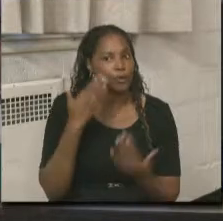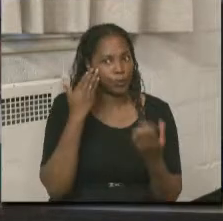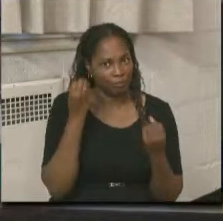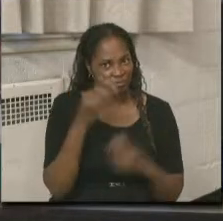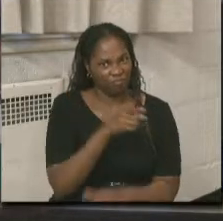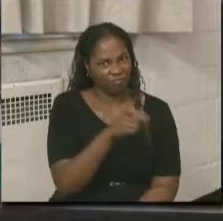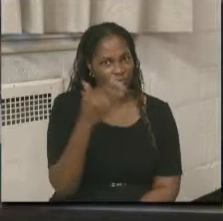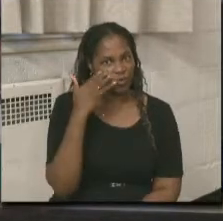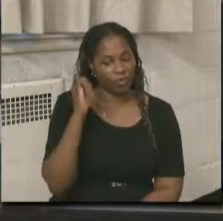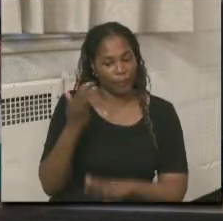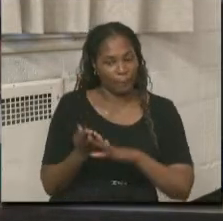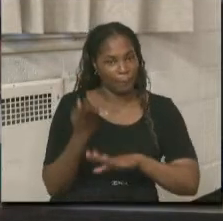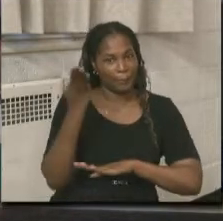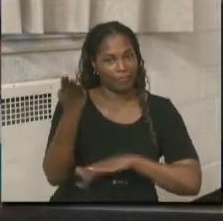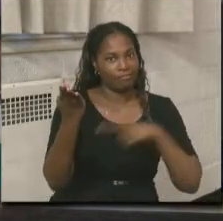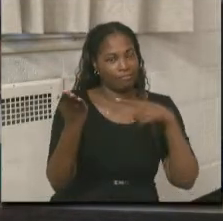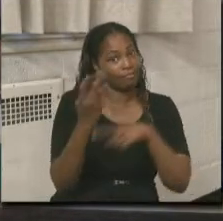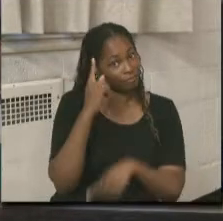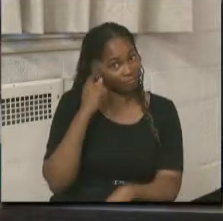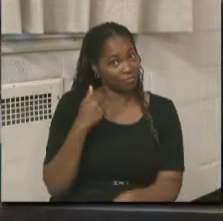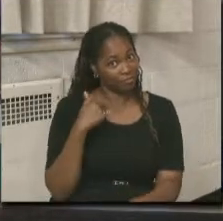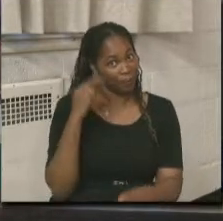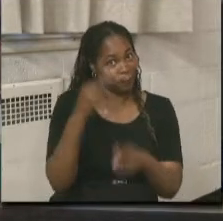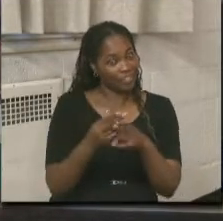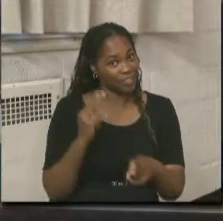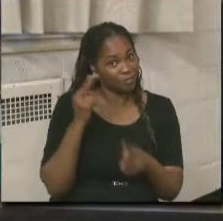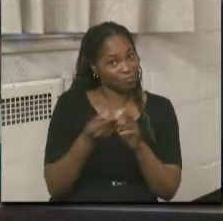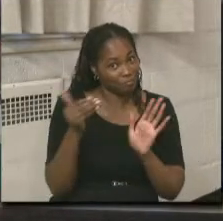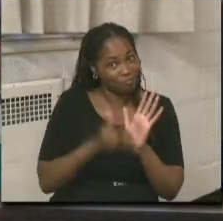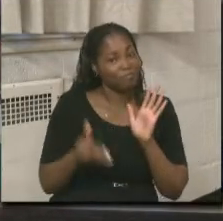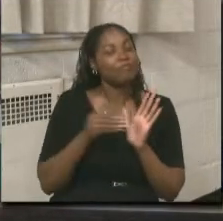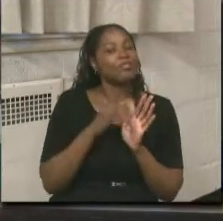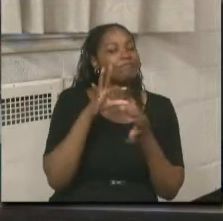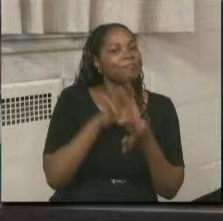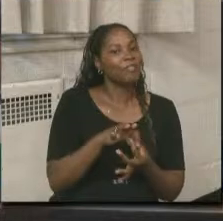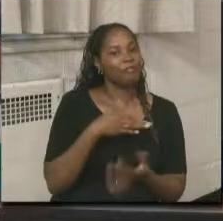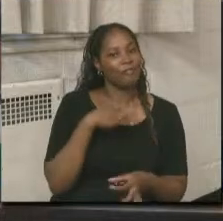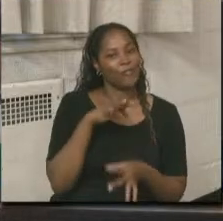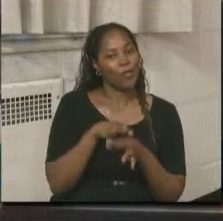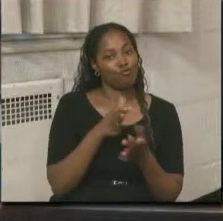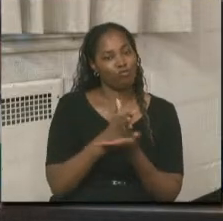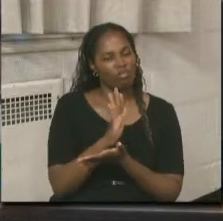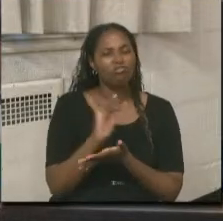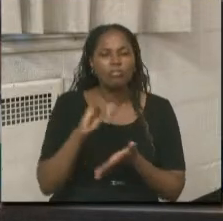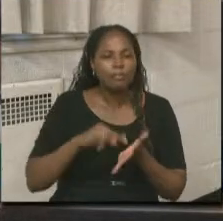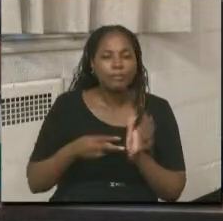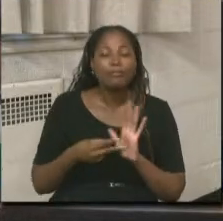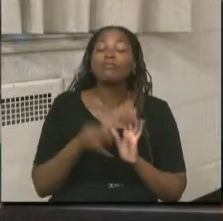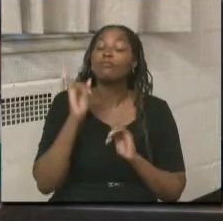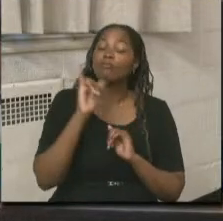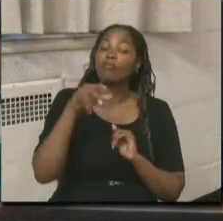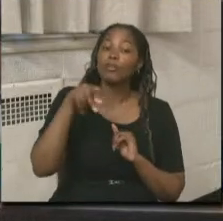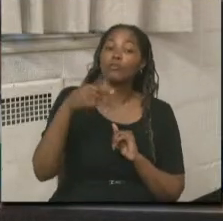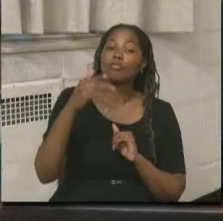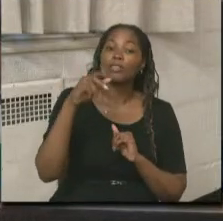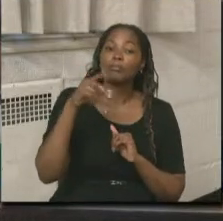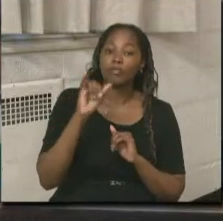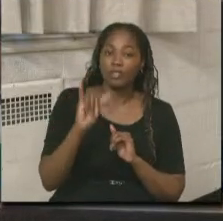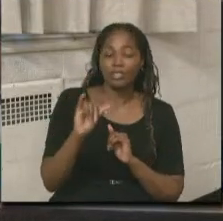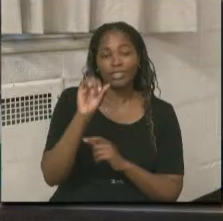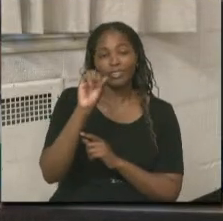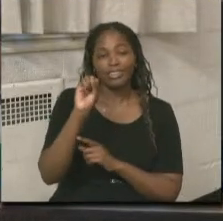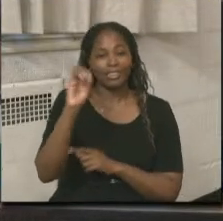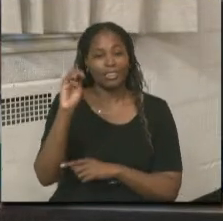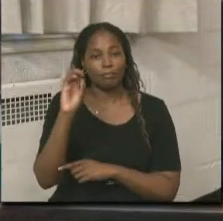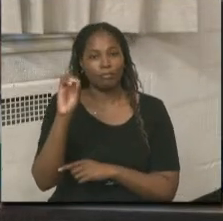know that bill because I brought it up numerous times for my voting rights, which gave the PGCPS student member of the board the opportunity to